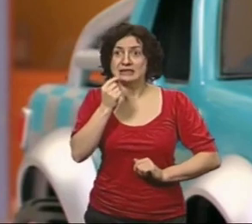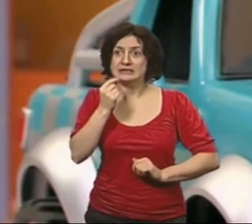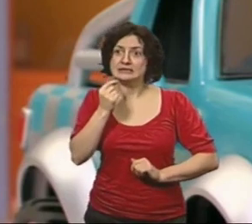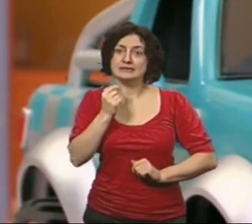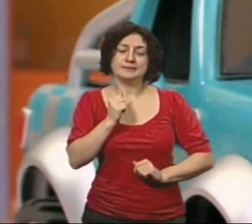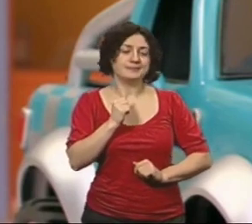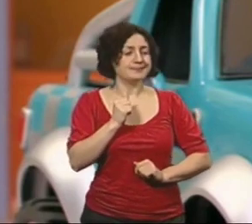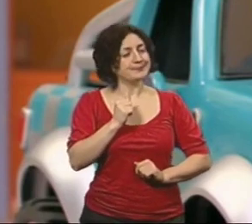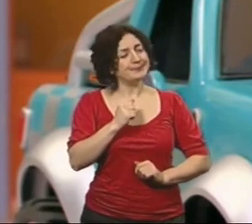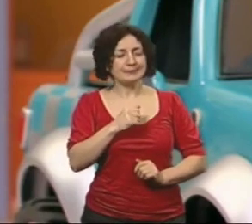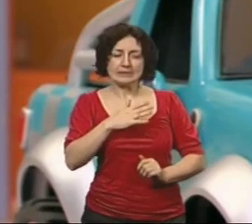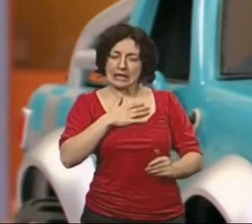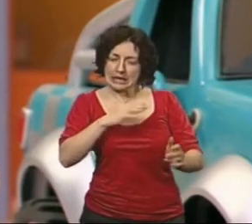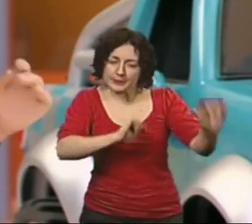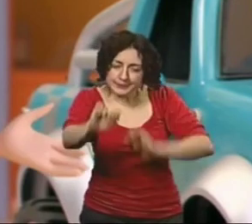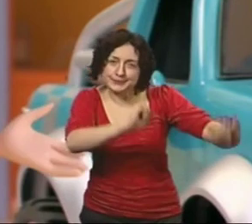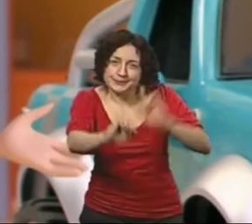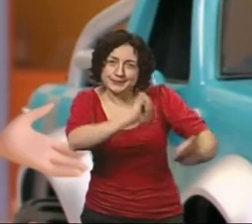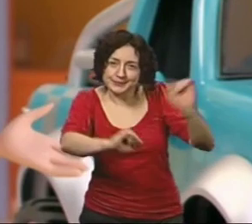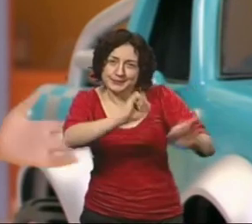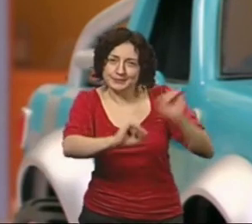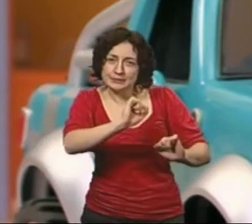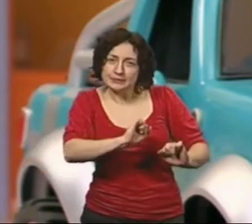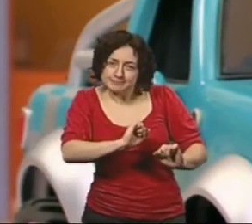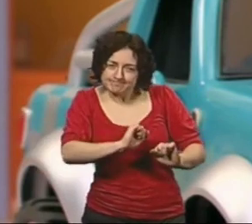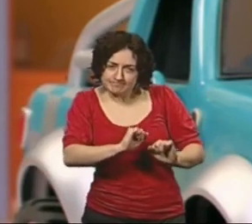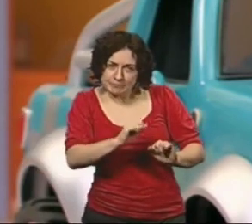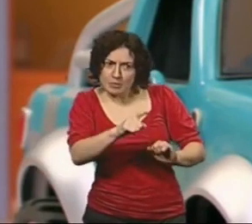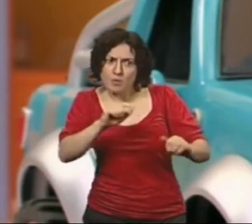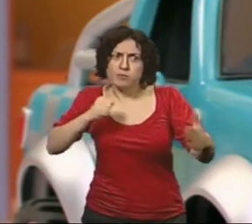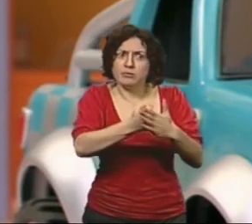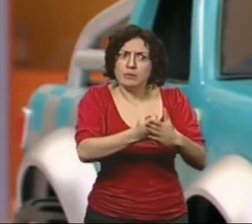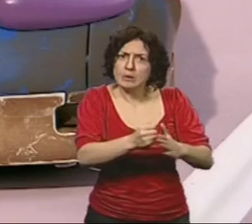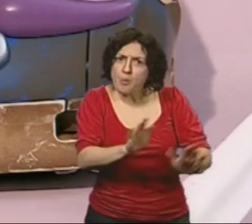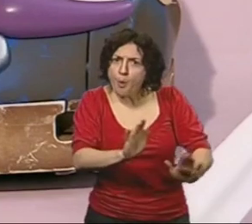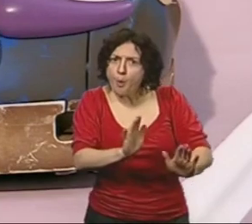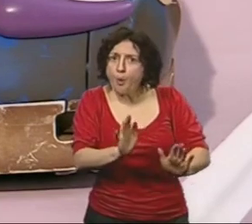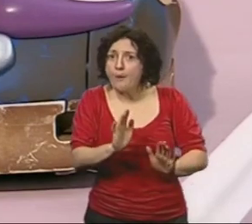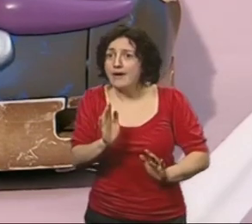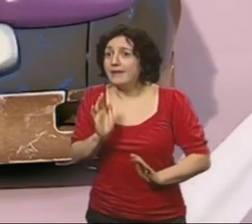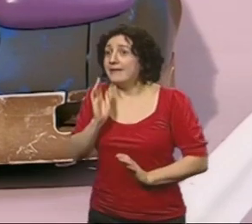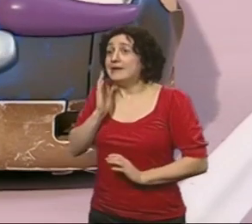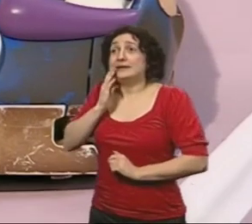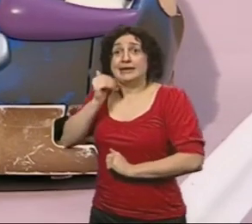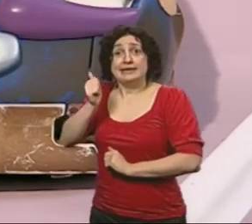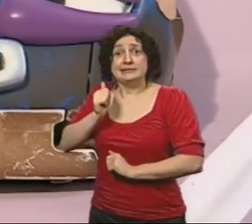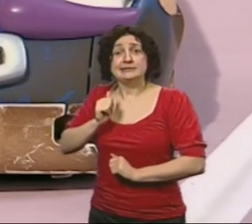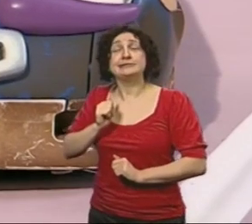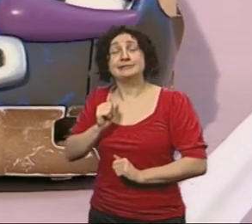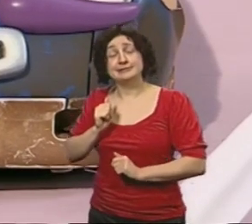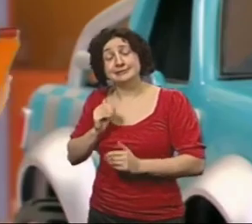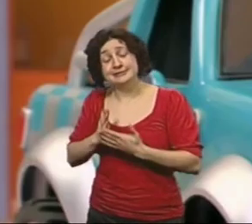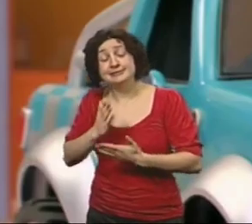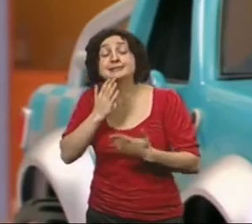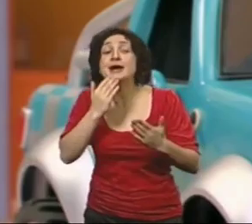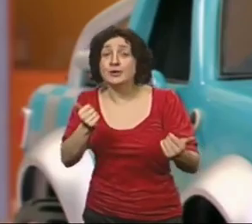Okay, but he needs a good clean-up and make sure he doesn't bump into anything. Thanks, Marcia. Thanks, everybody.